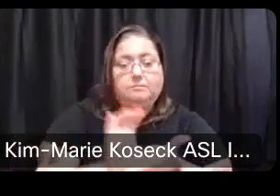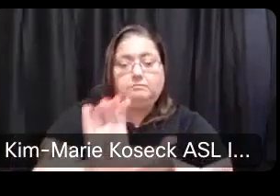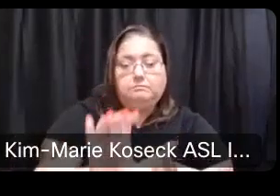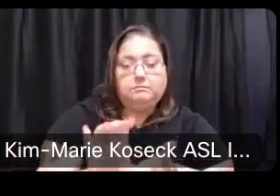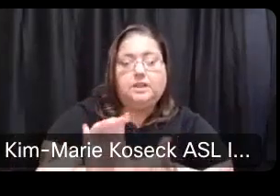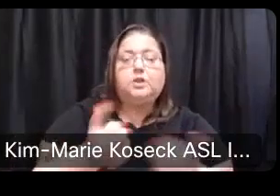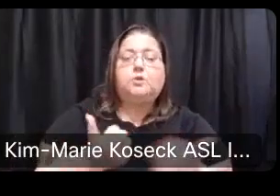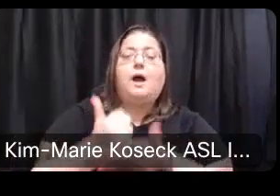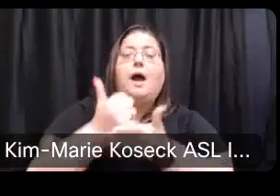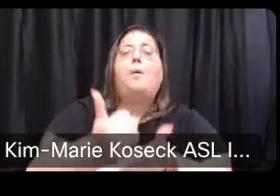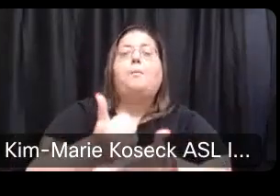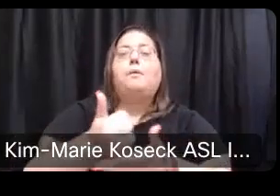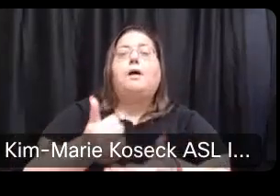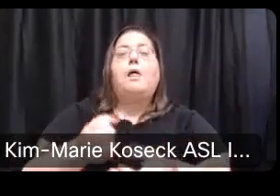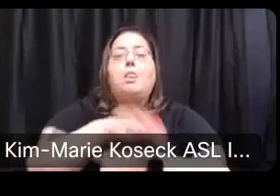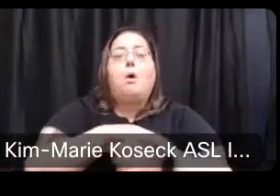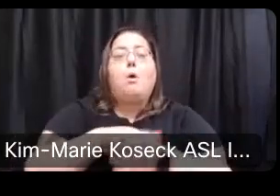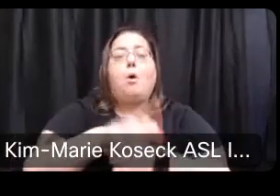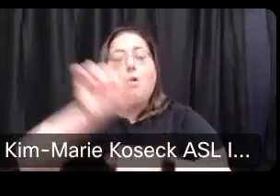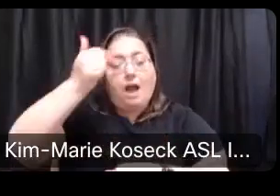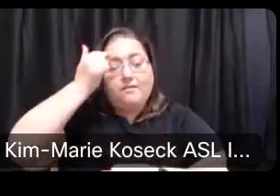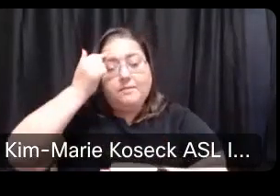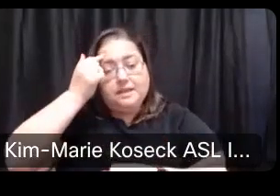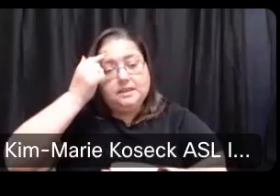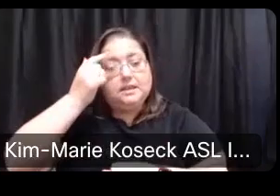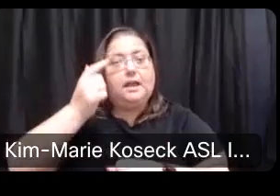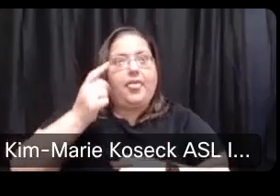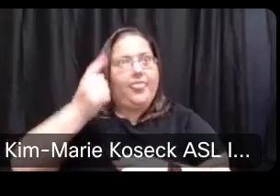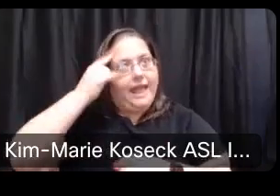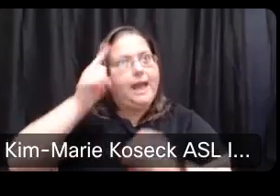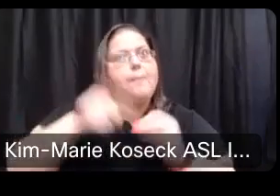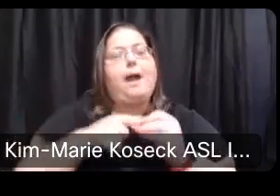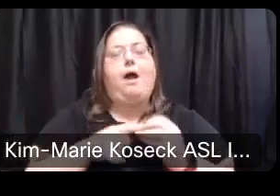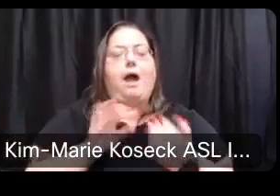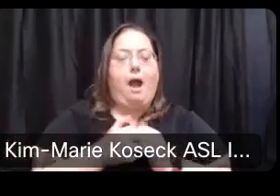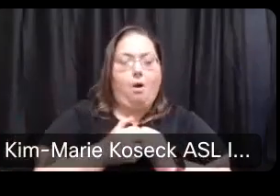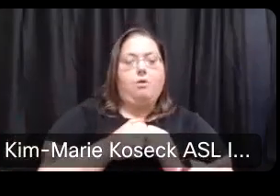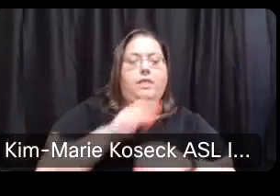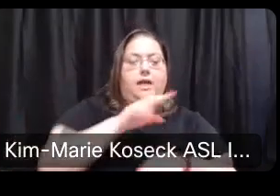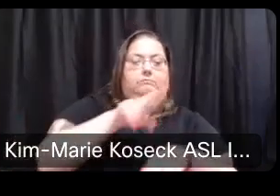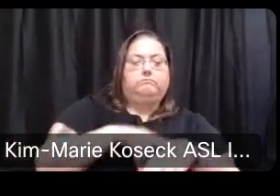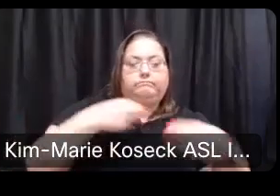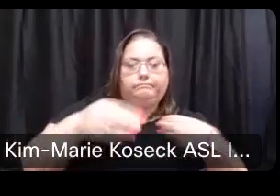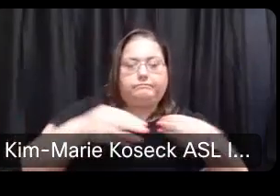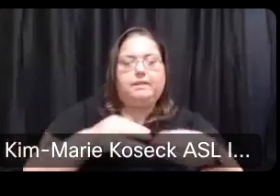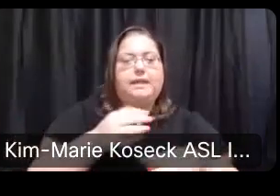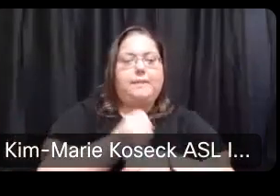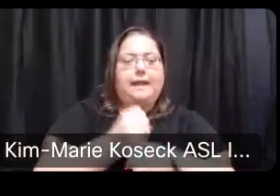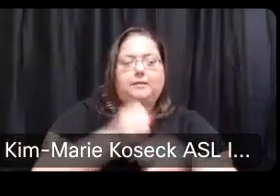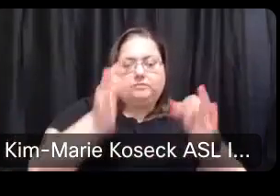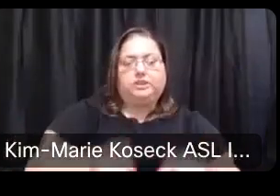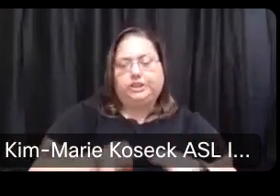local governments start infusing resiliency capabilities into their local decision-making. Next slide,